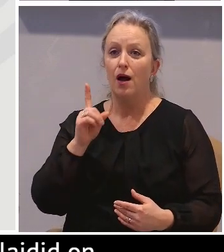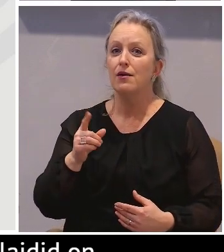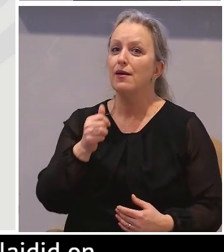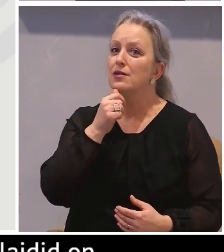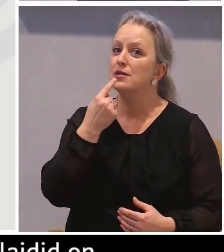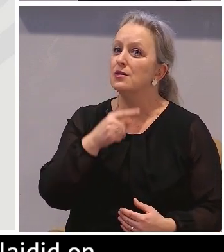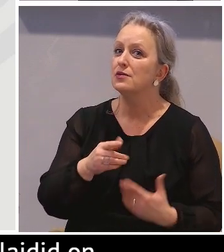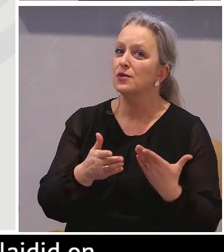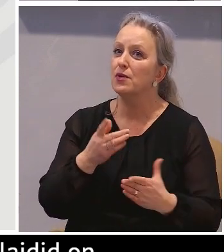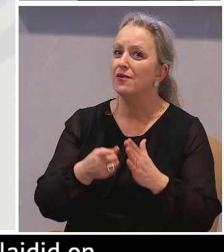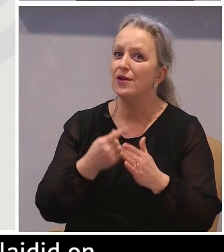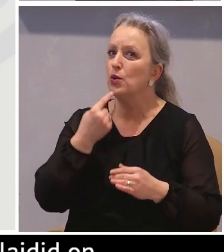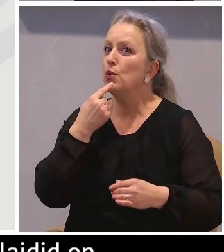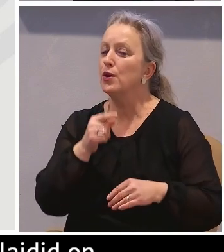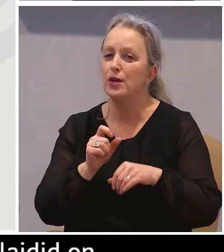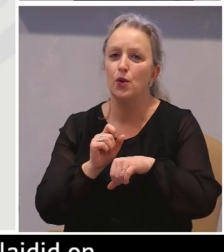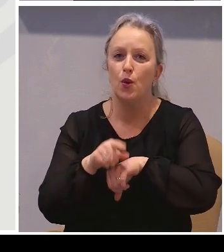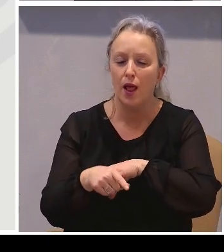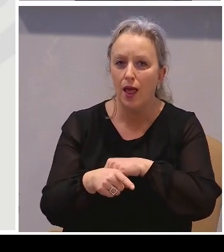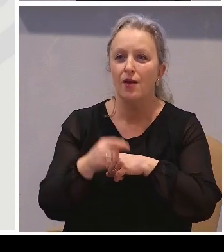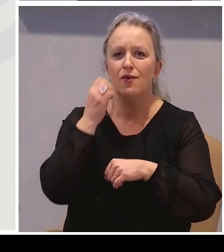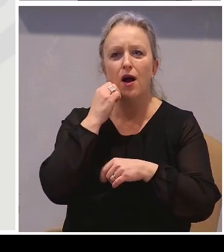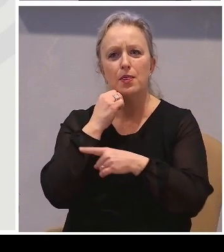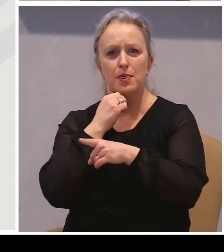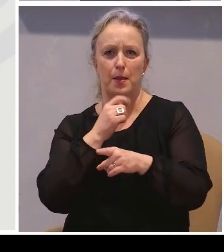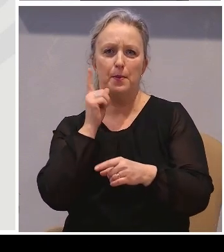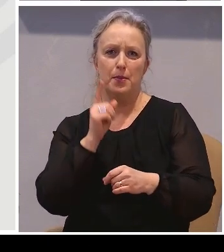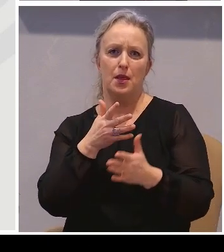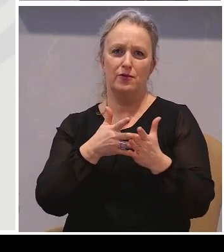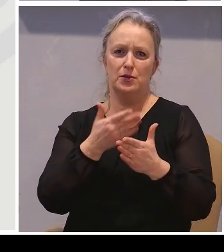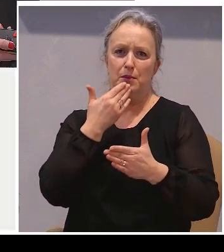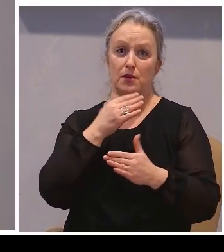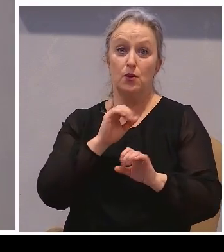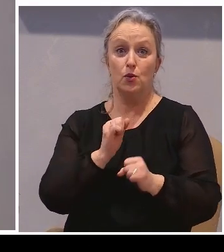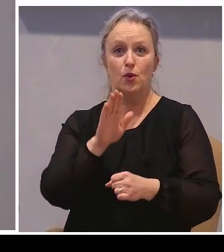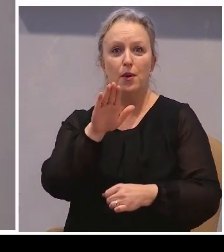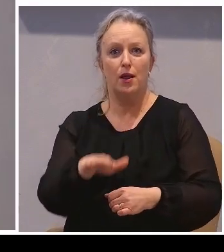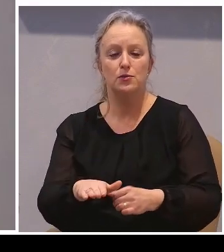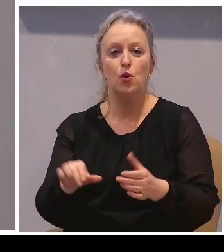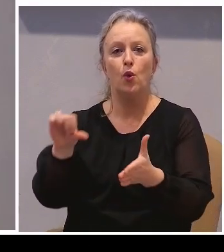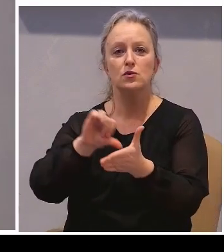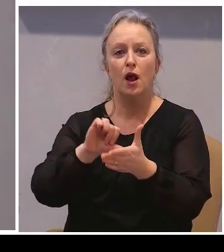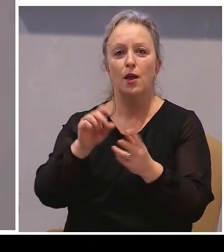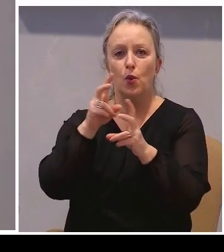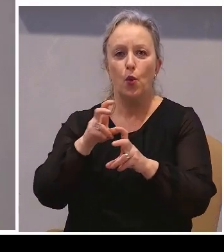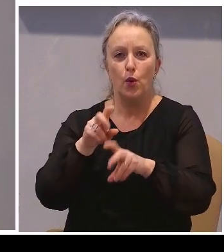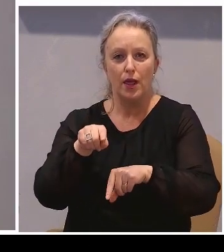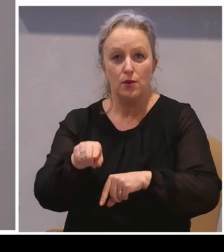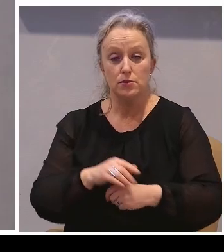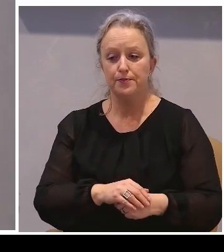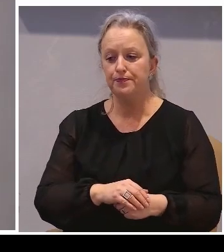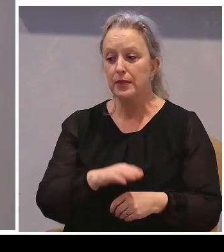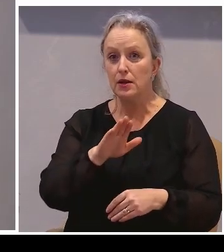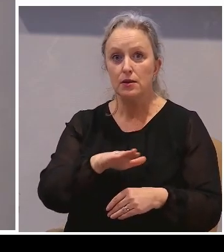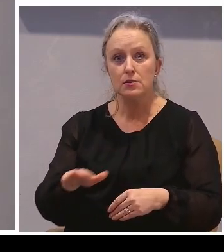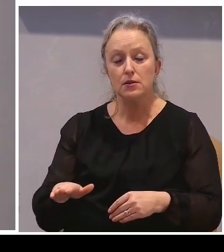mida siis Some of veel teada, kui tema laps what osaleb ja millega I'm going to say has been said here before, but I will let you